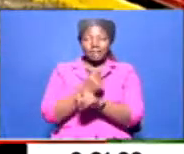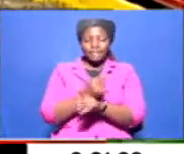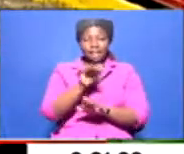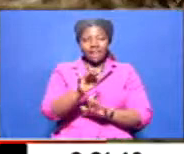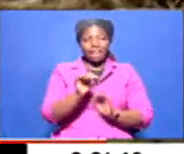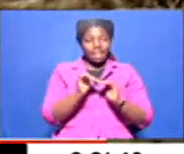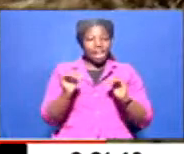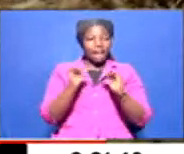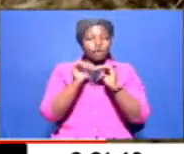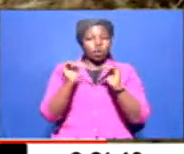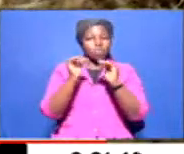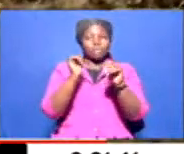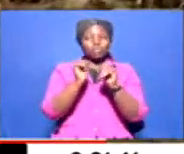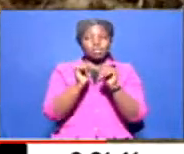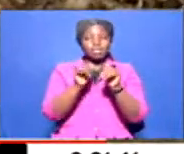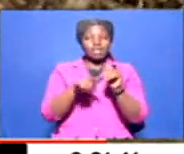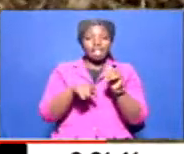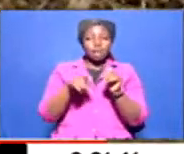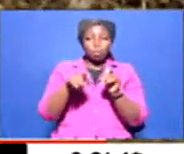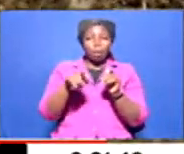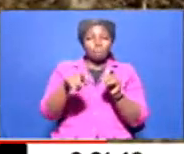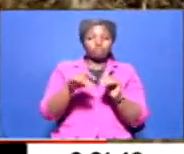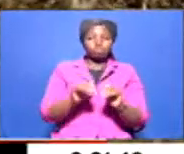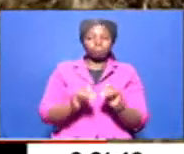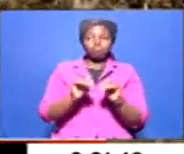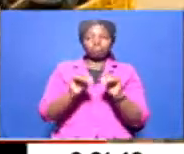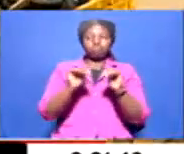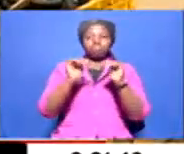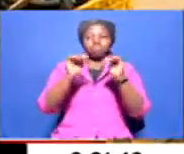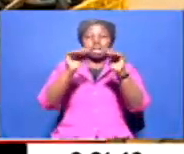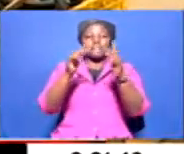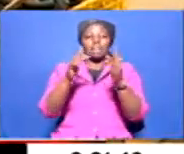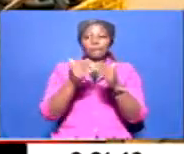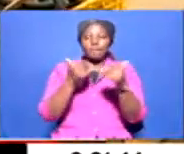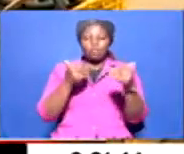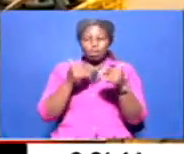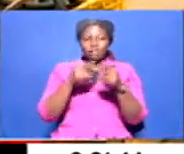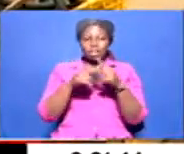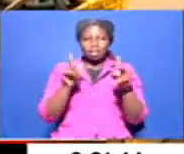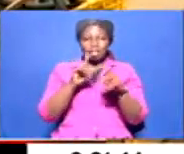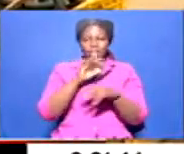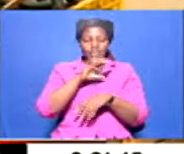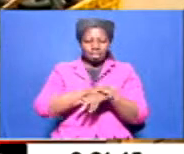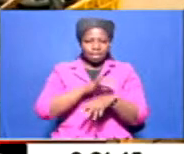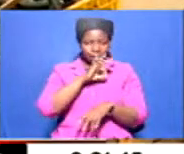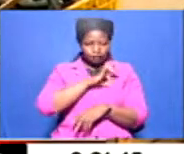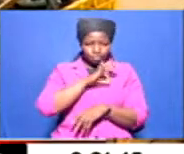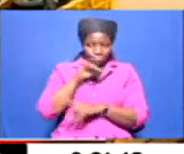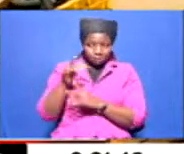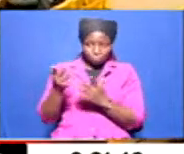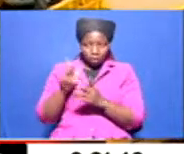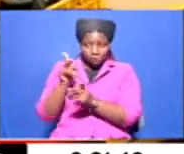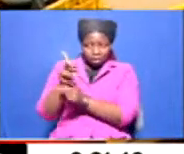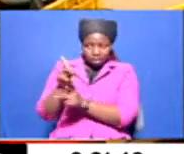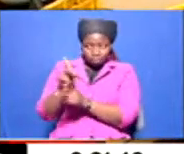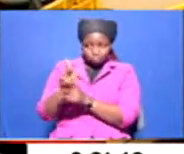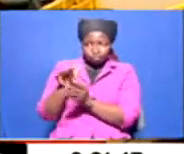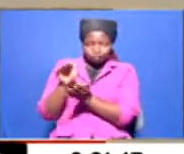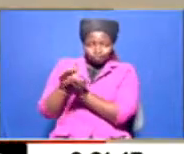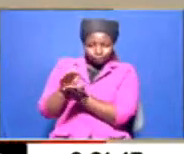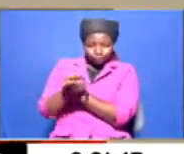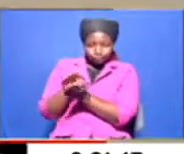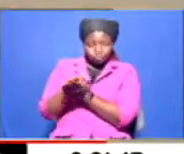through before they can reap maximum economic benefits from it. This is where we incubate the eggs, as you can see. The